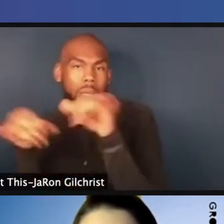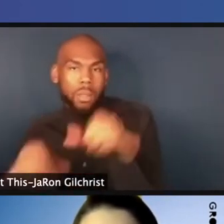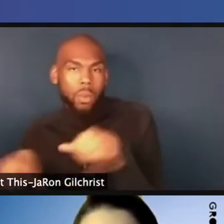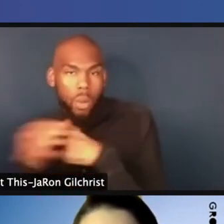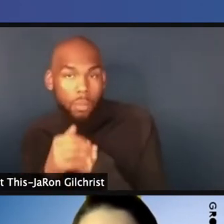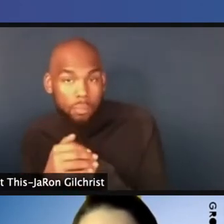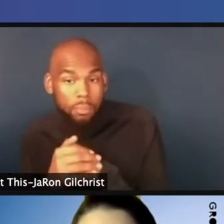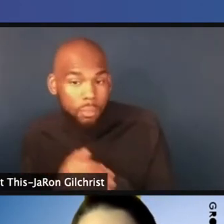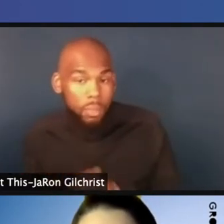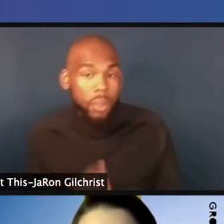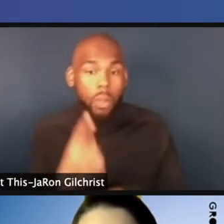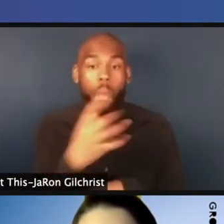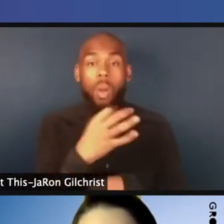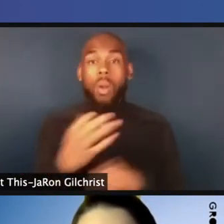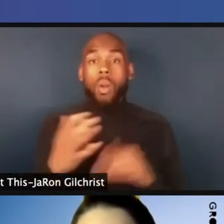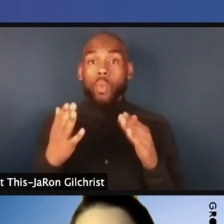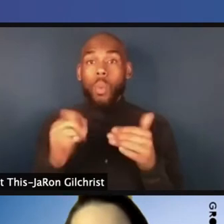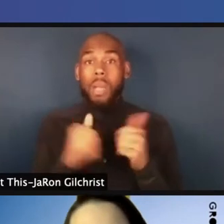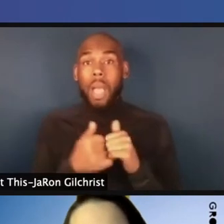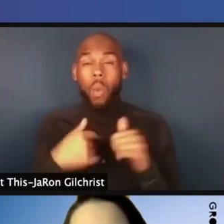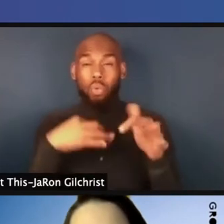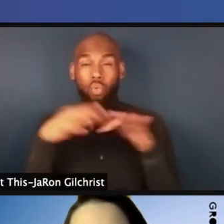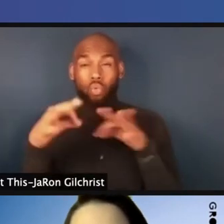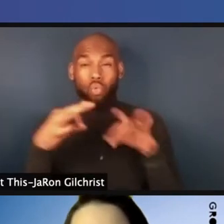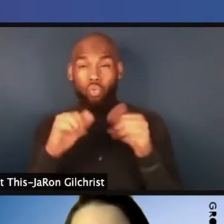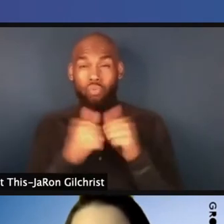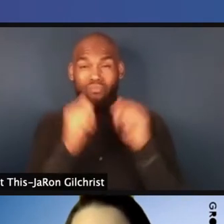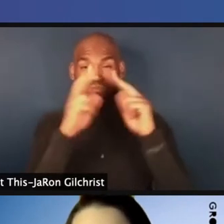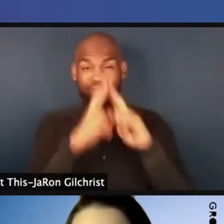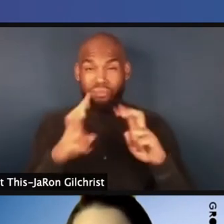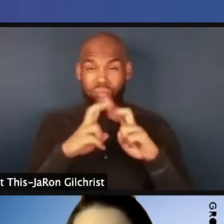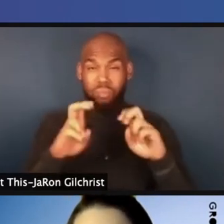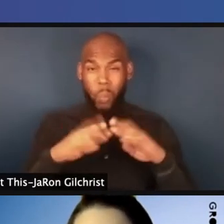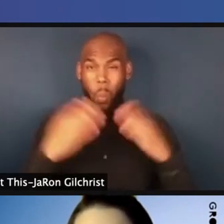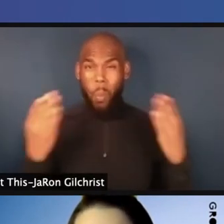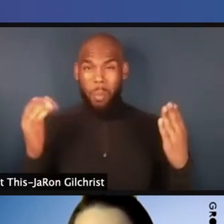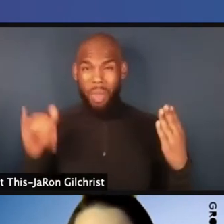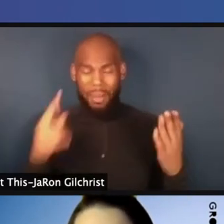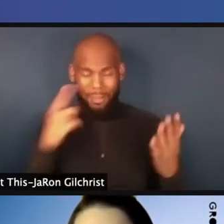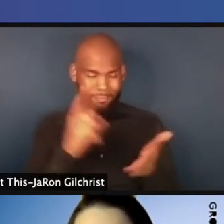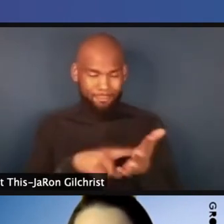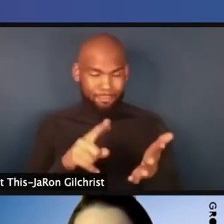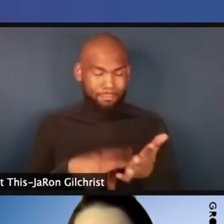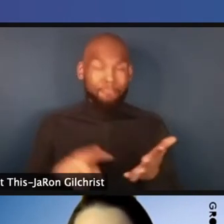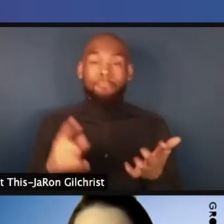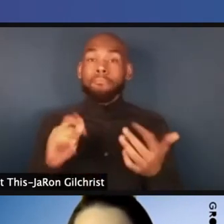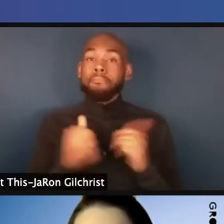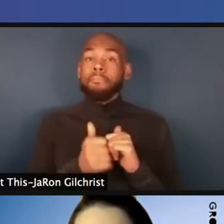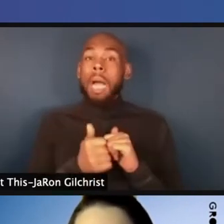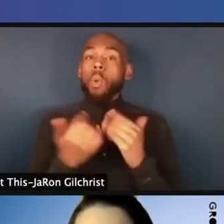which we've talked about kind of breaking that open is in thinking about how to offer space